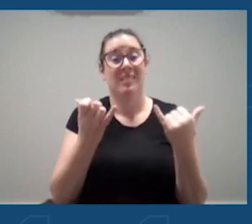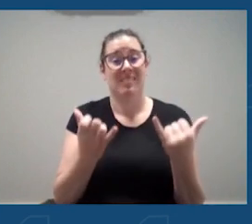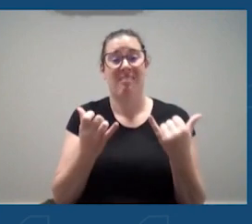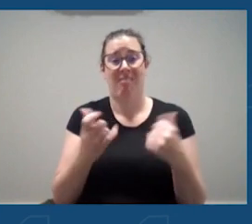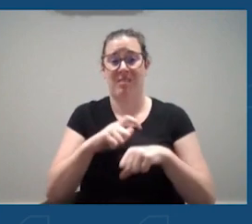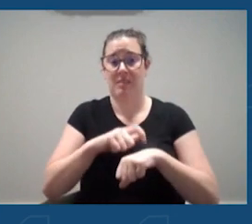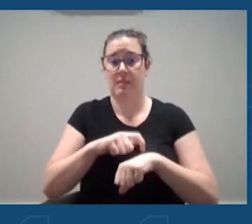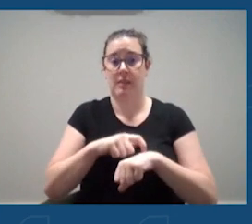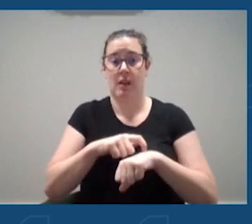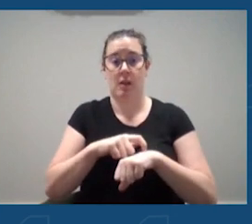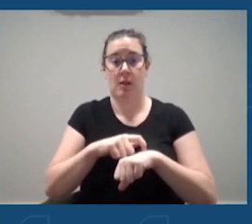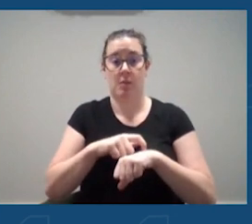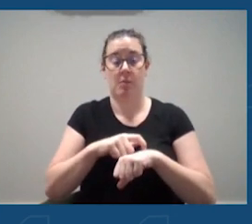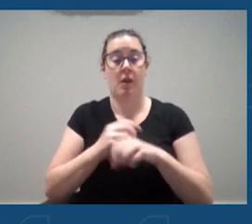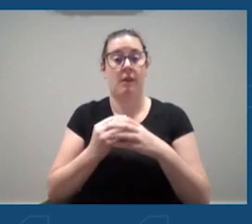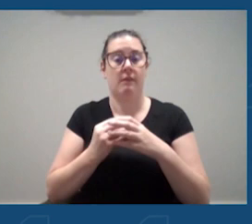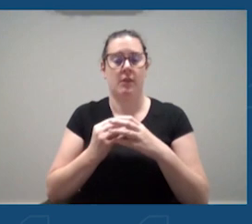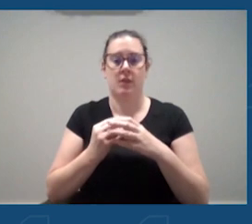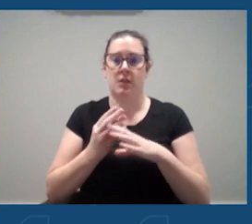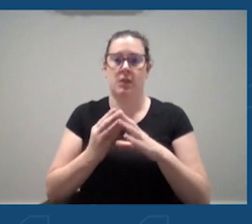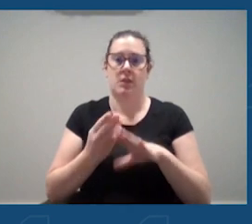of growing hatred.